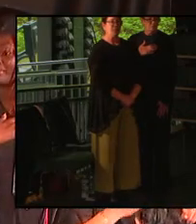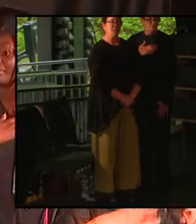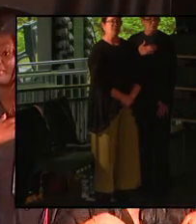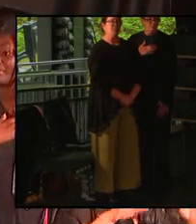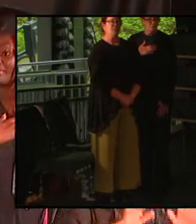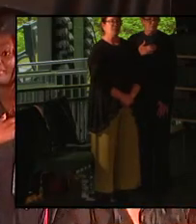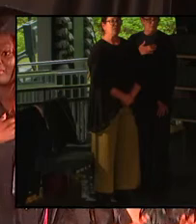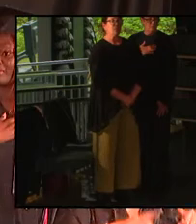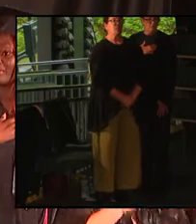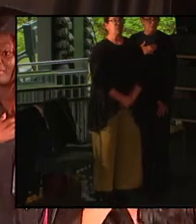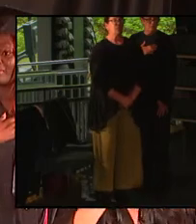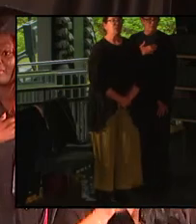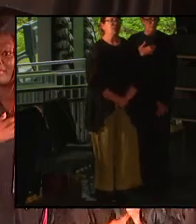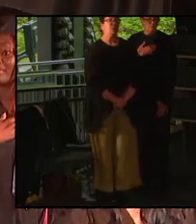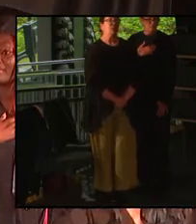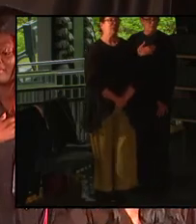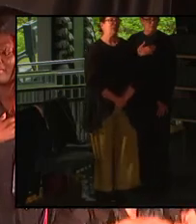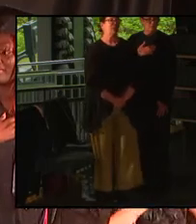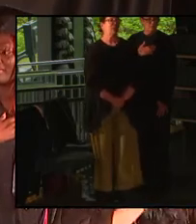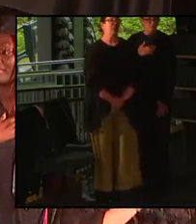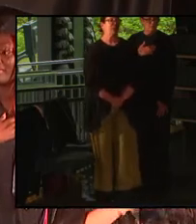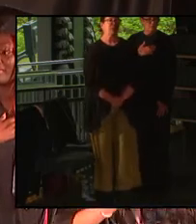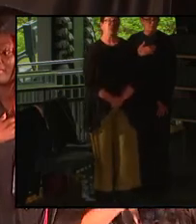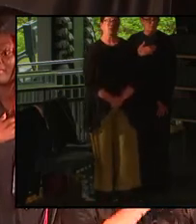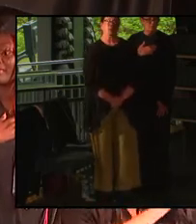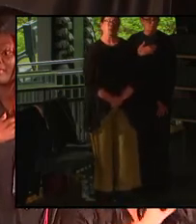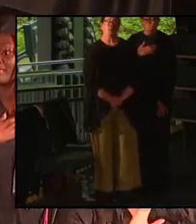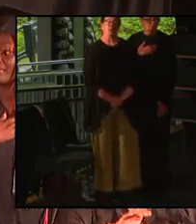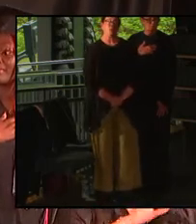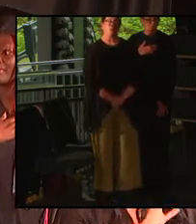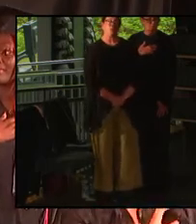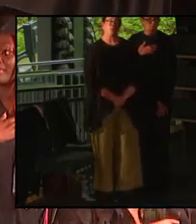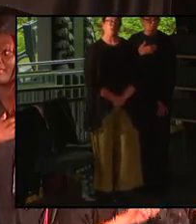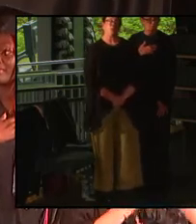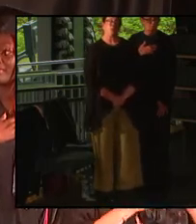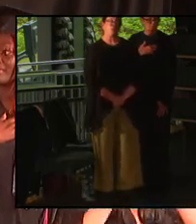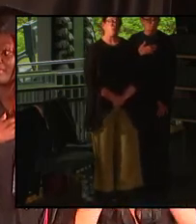there. Oh, say does that